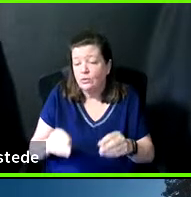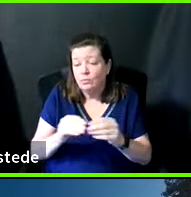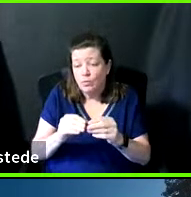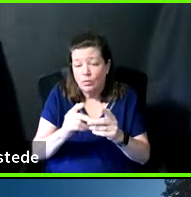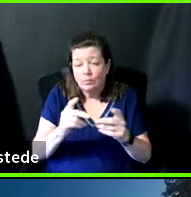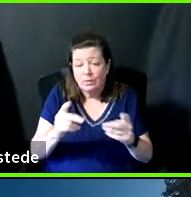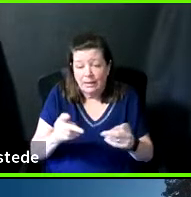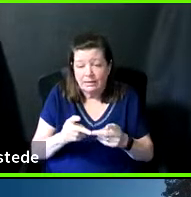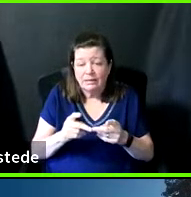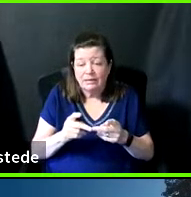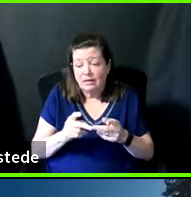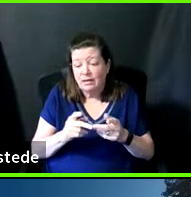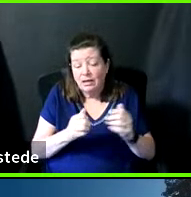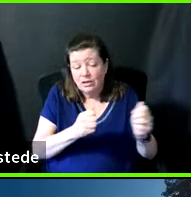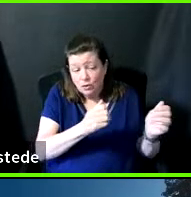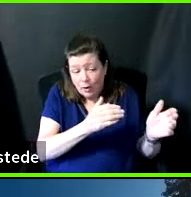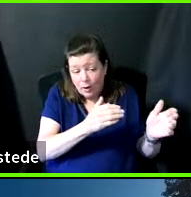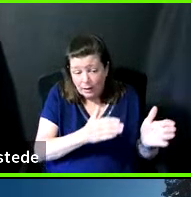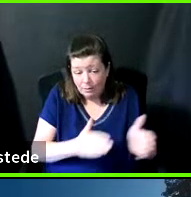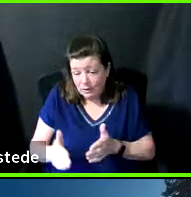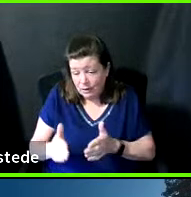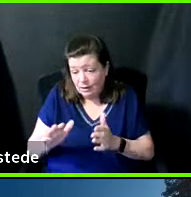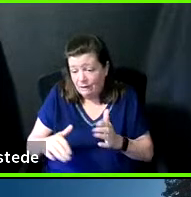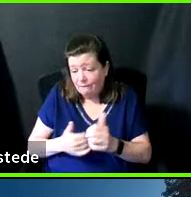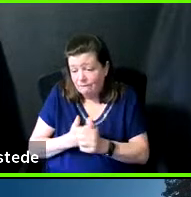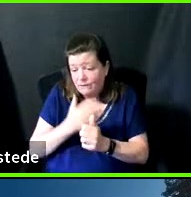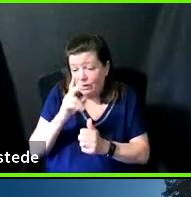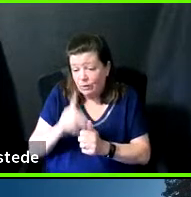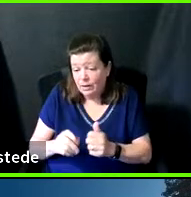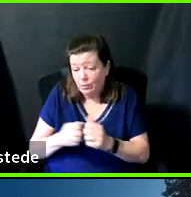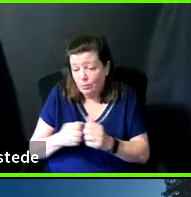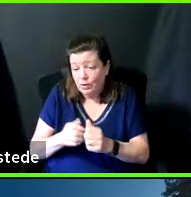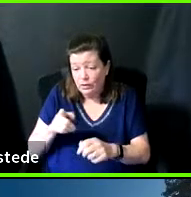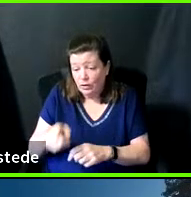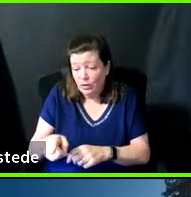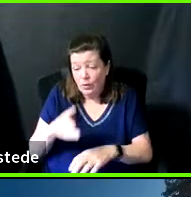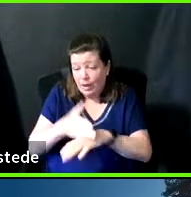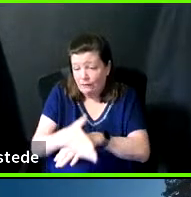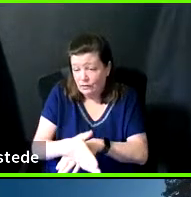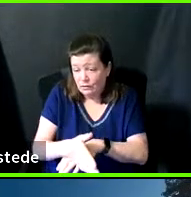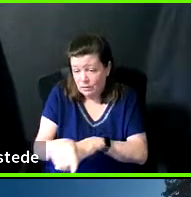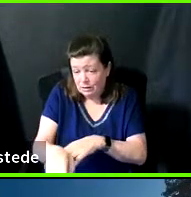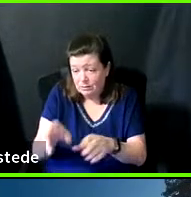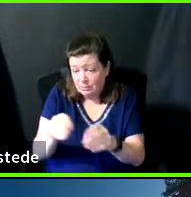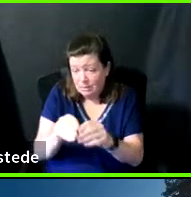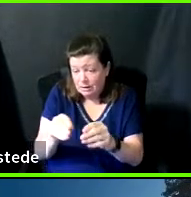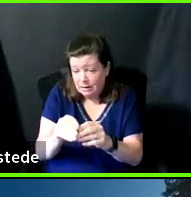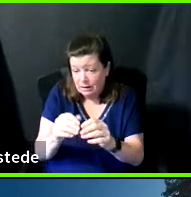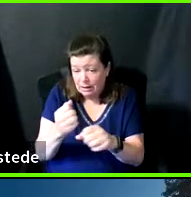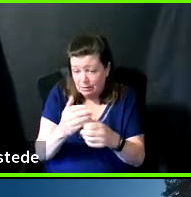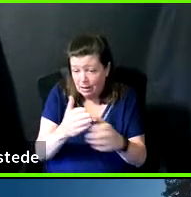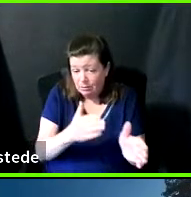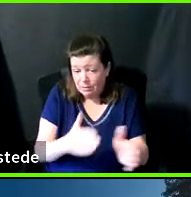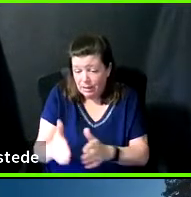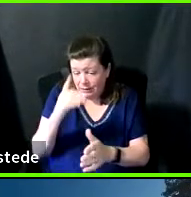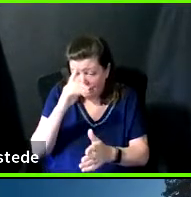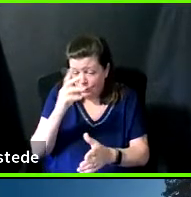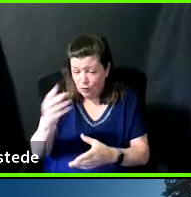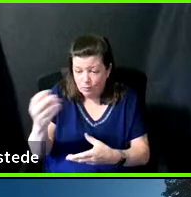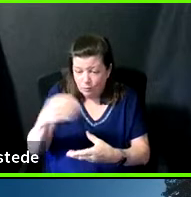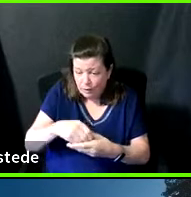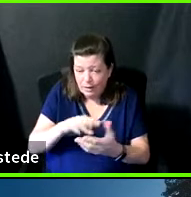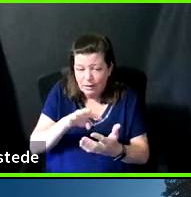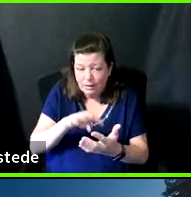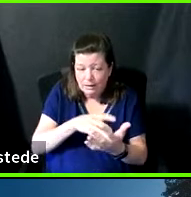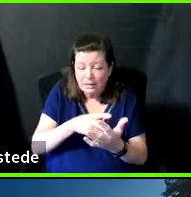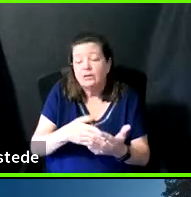if I can plan on following up with you directly after this to try and make plans for fitting that in. So I appreciate